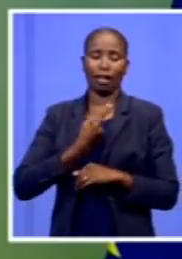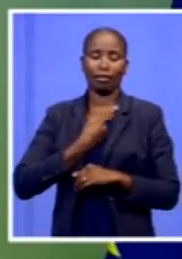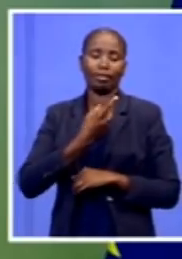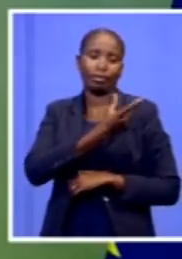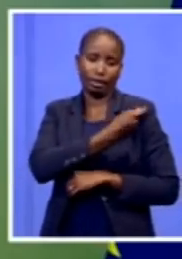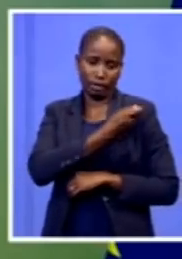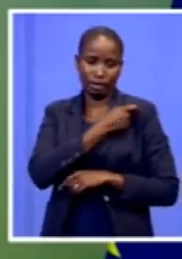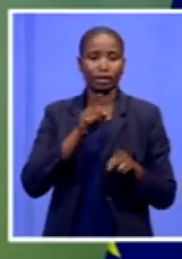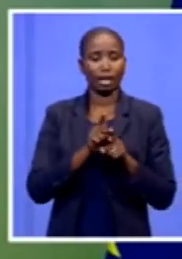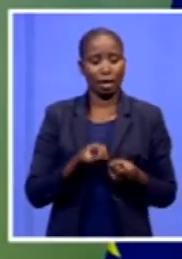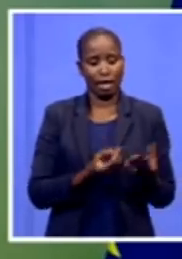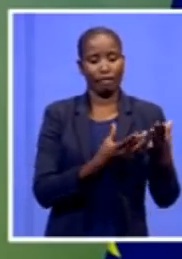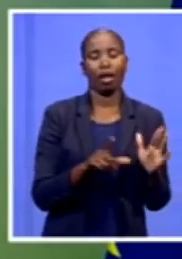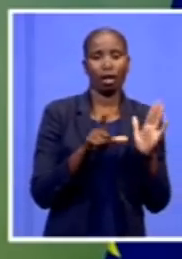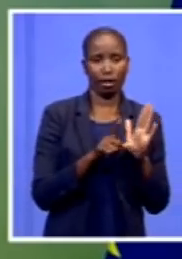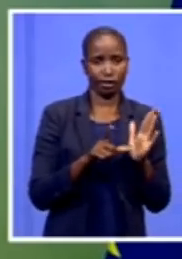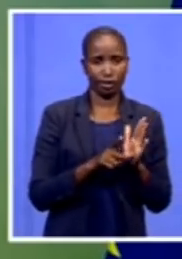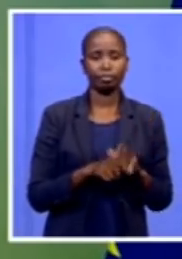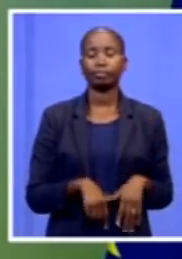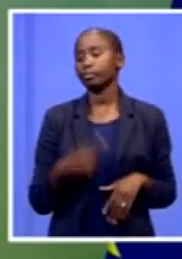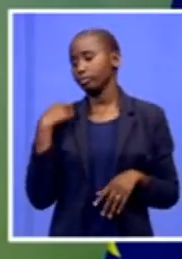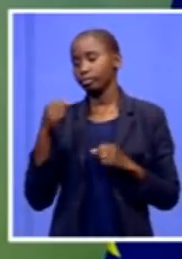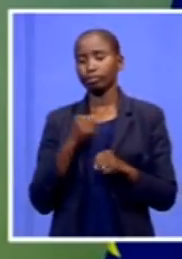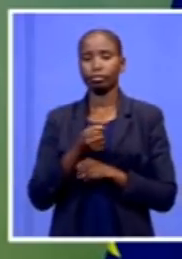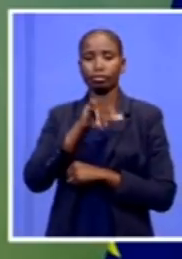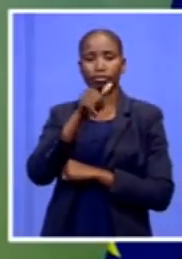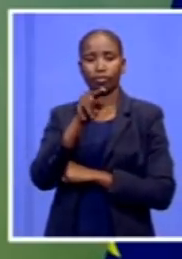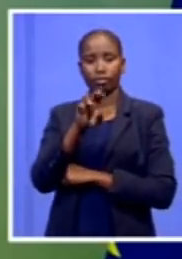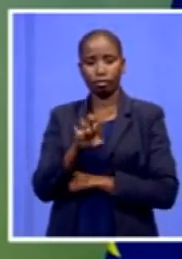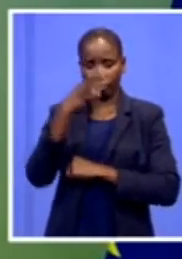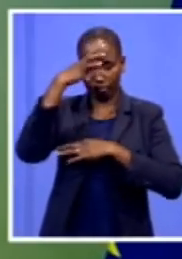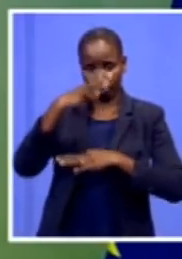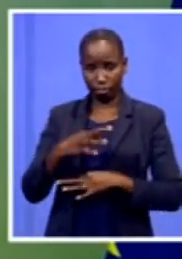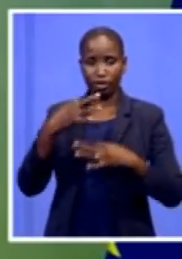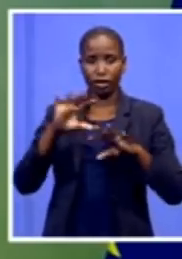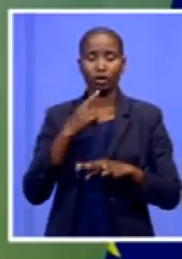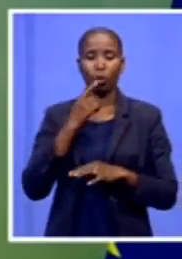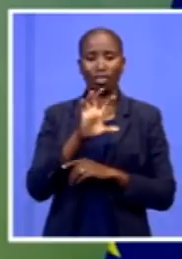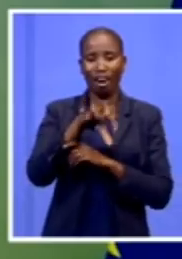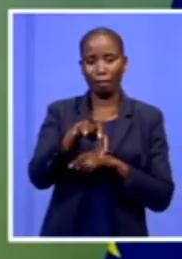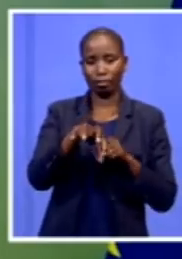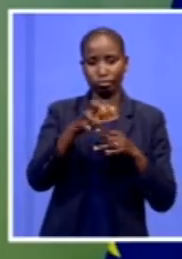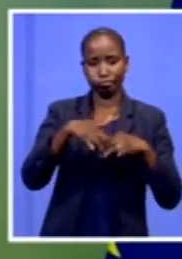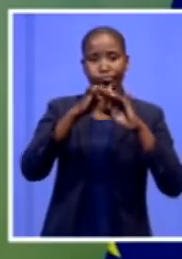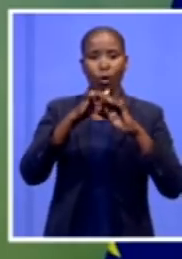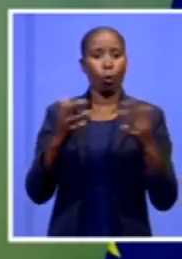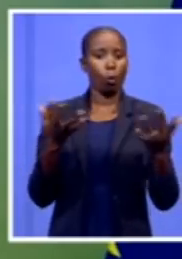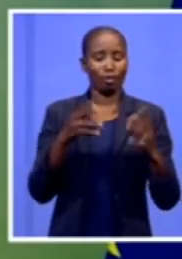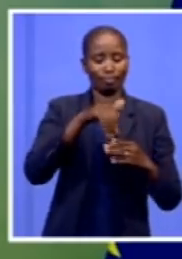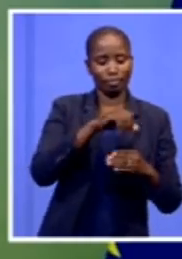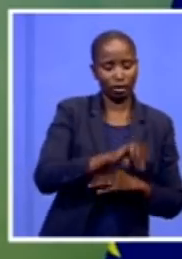year, we announced our decision to establish the hub in South Africa. As a partnership between